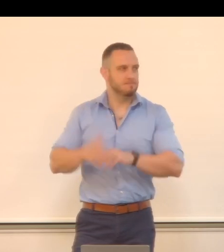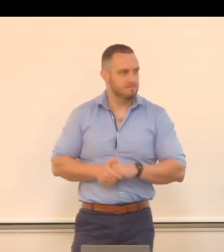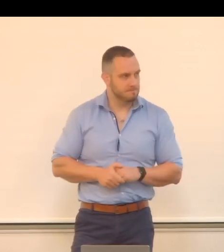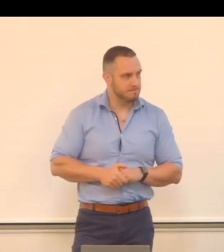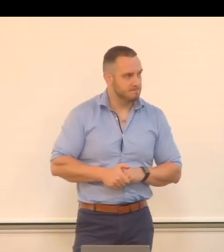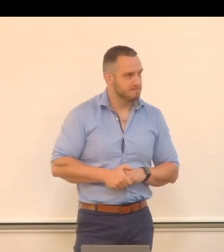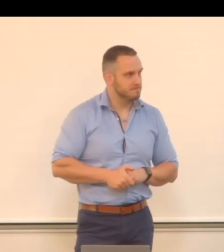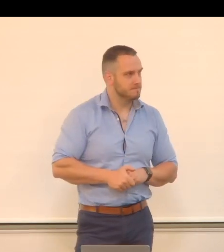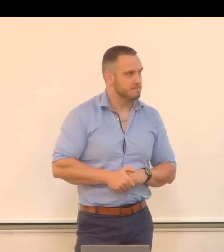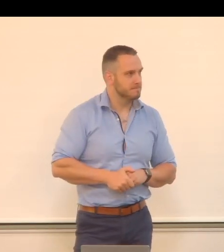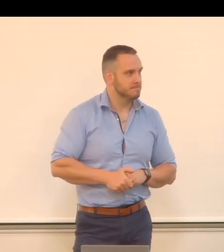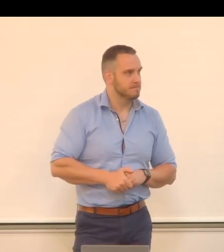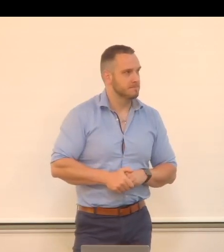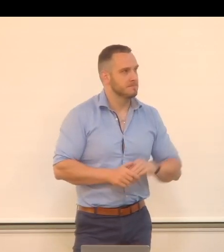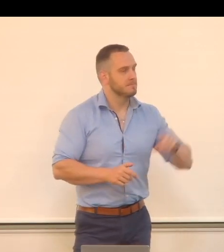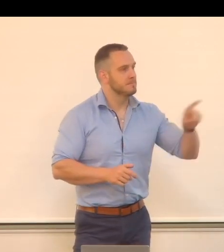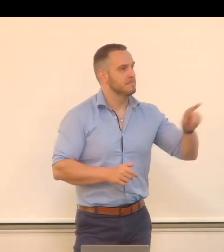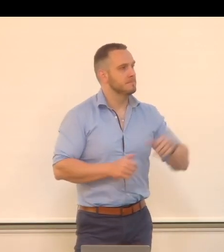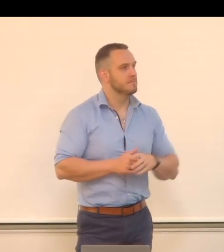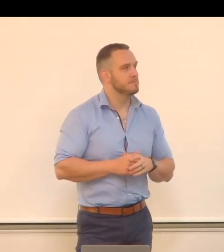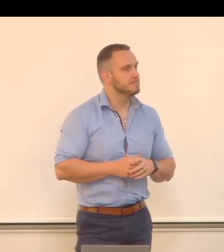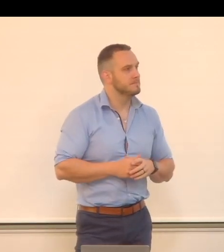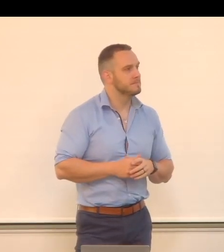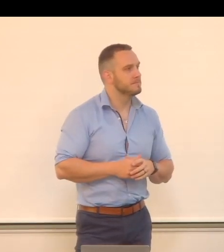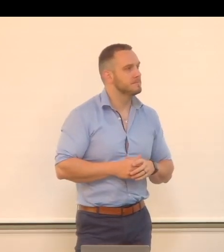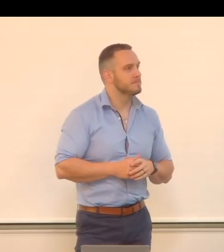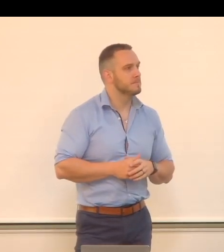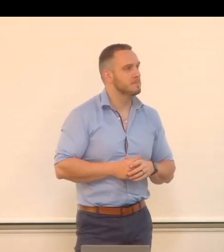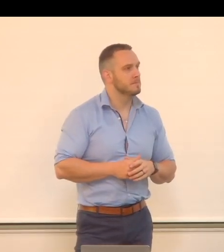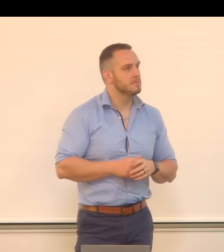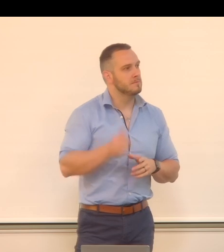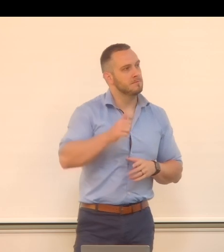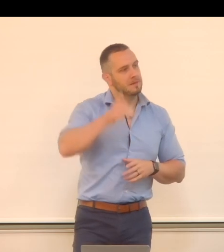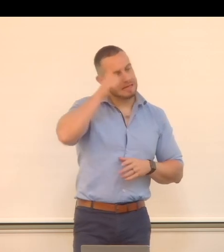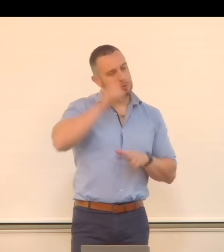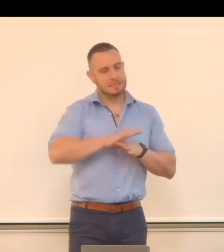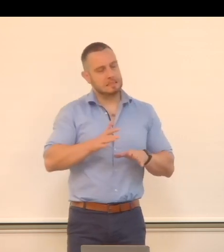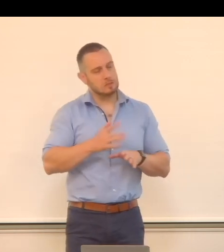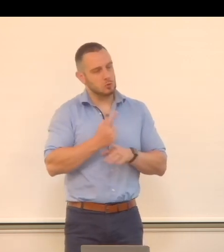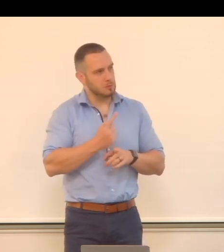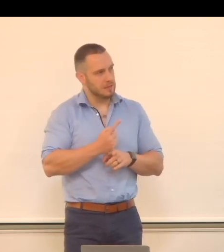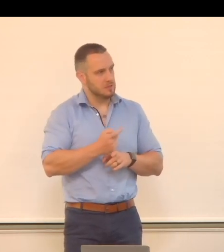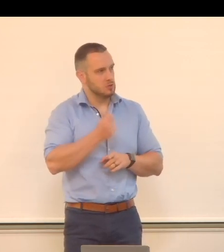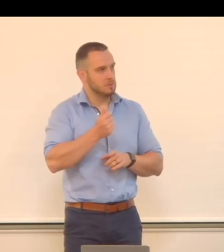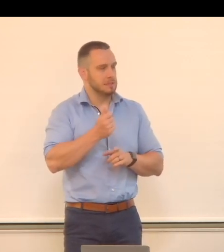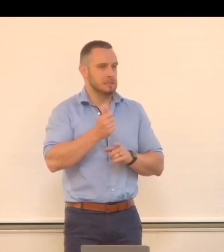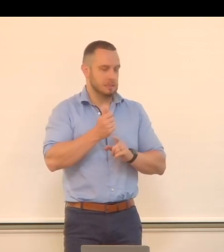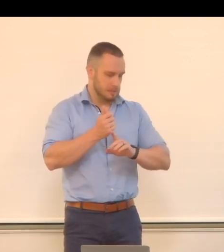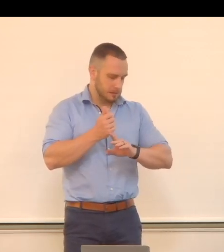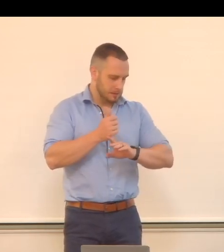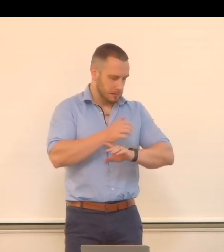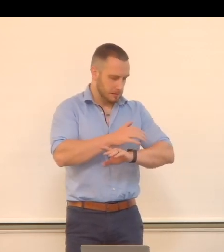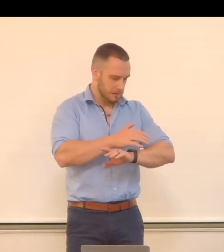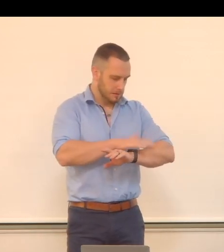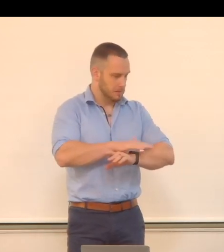absolutely. Hi, Bill. Yeah. Can you hear me? Sorry. Yep. So I know you didn't talk about some of the privately owned or the